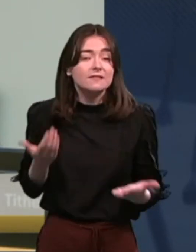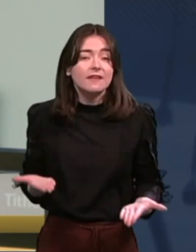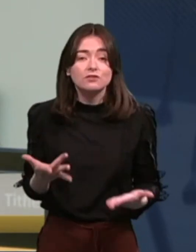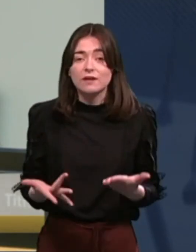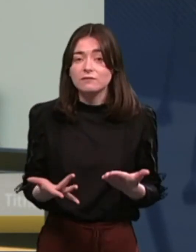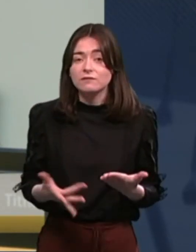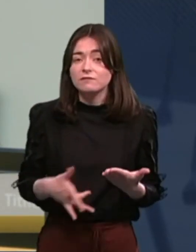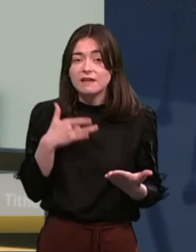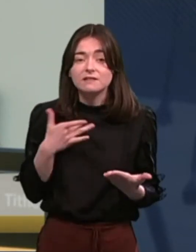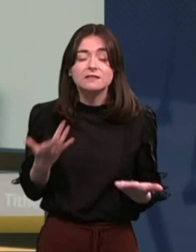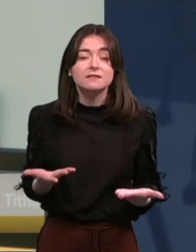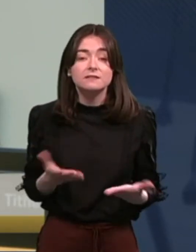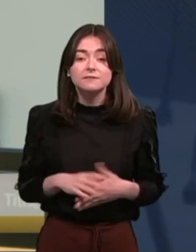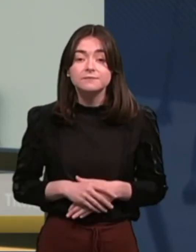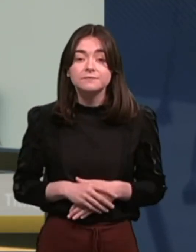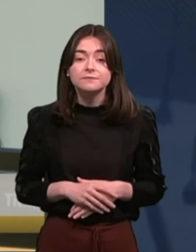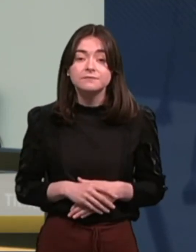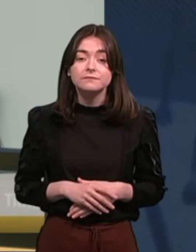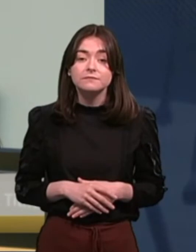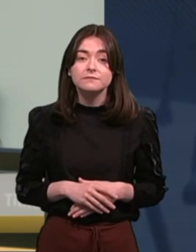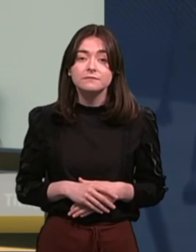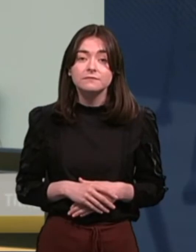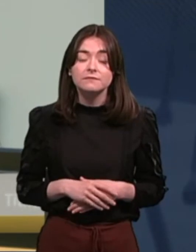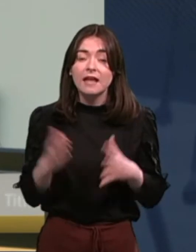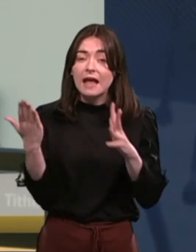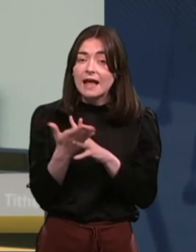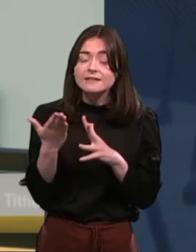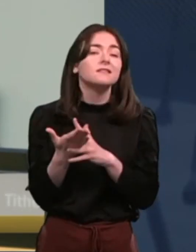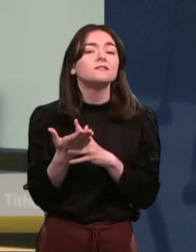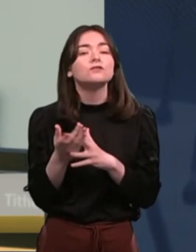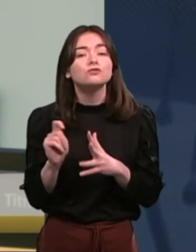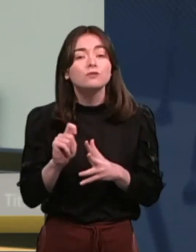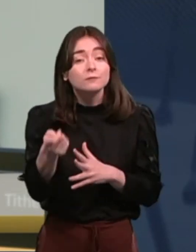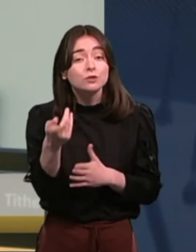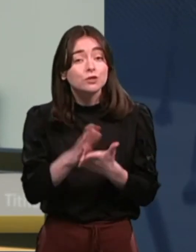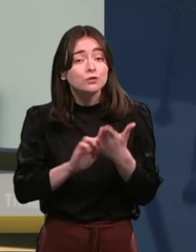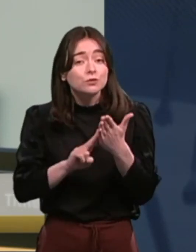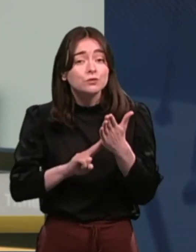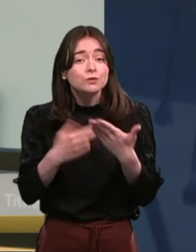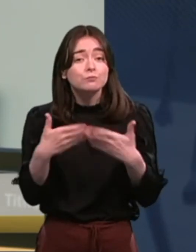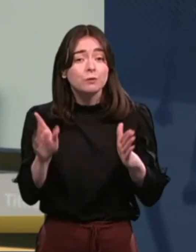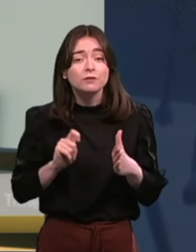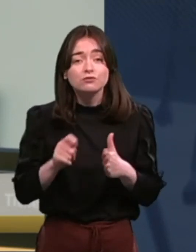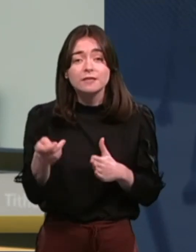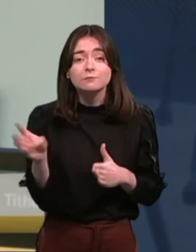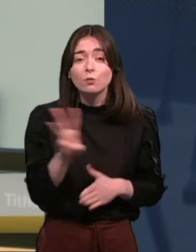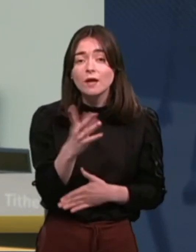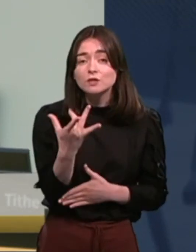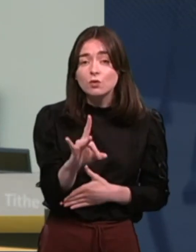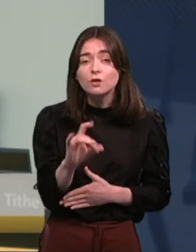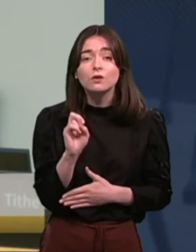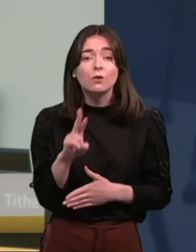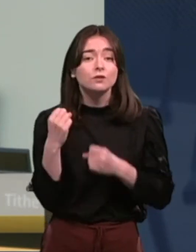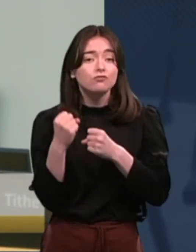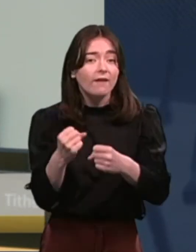you found it, you know. Sorry, access. Do you use public transport in West Cork to get to work, or are you